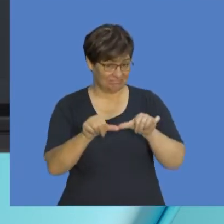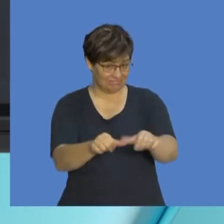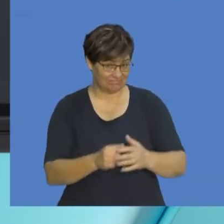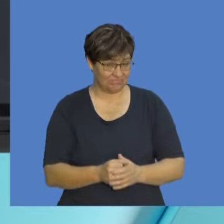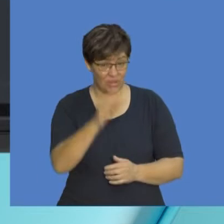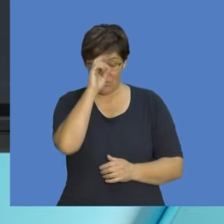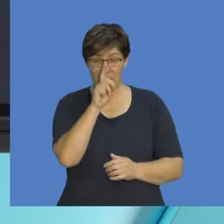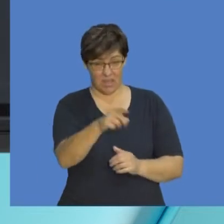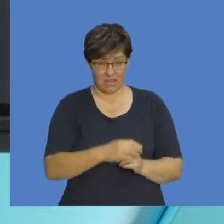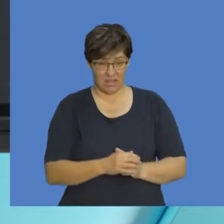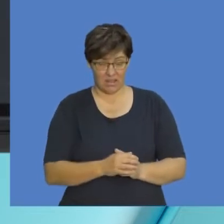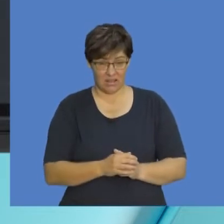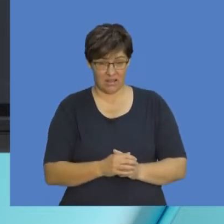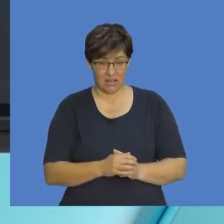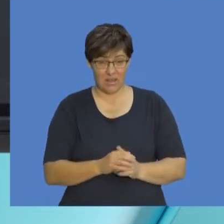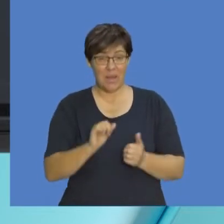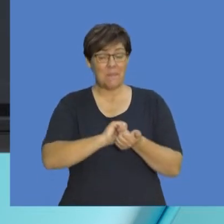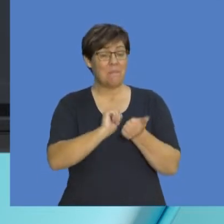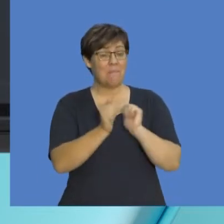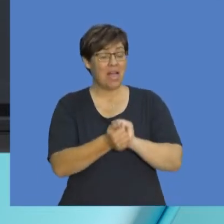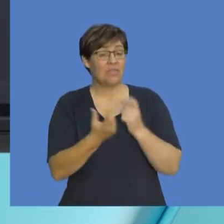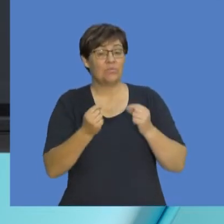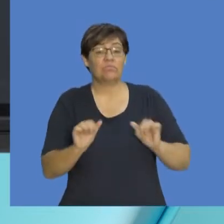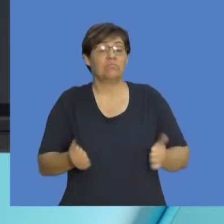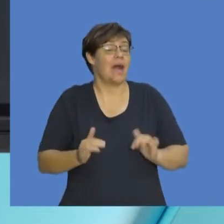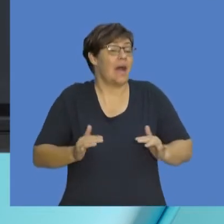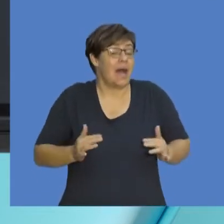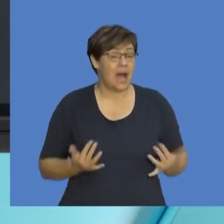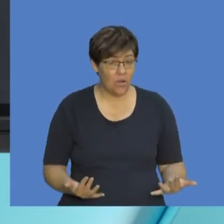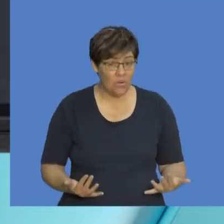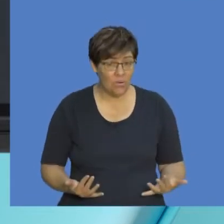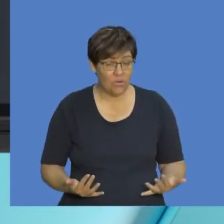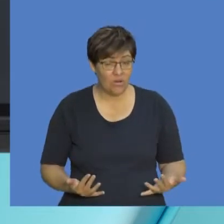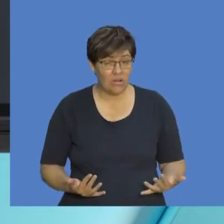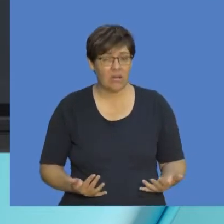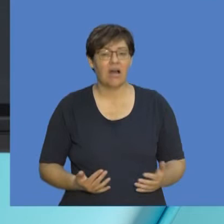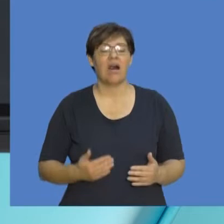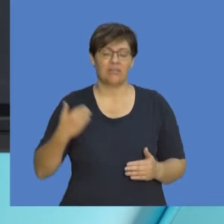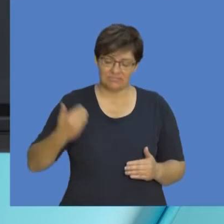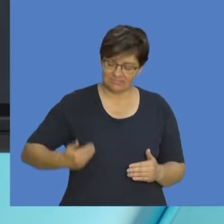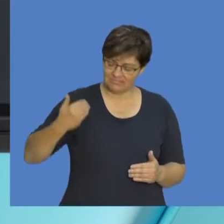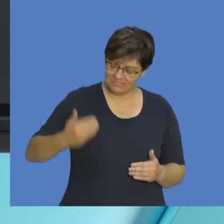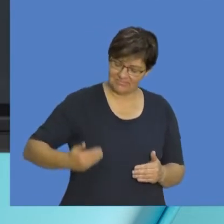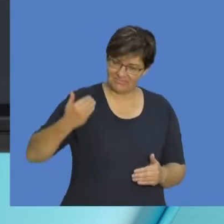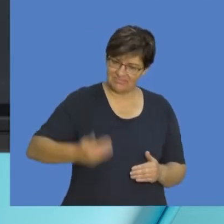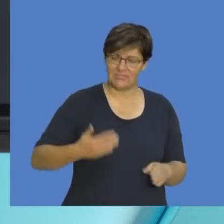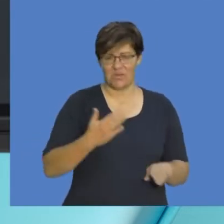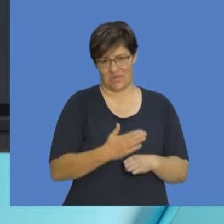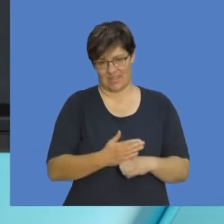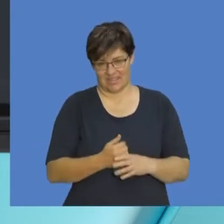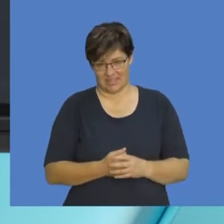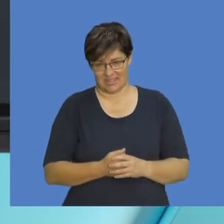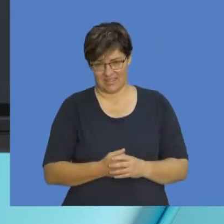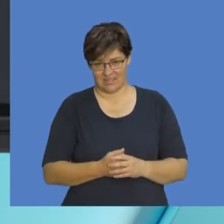thing, to do well in this mathematics thing is to work consistency. It's not